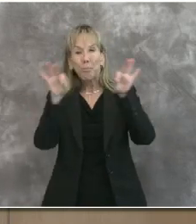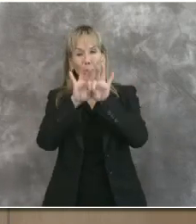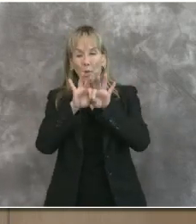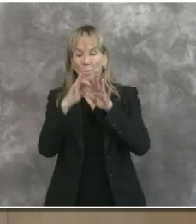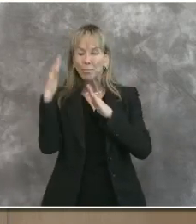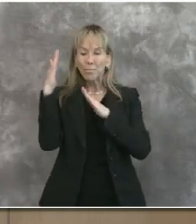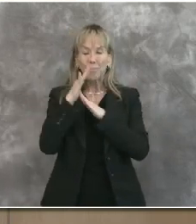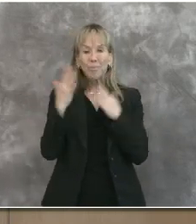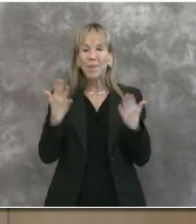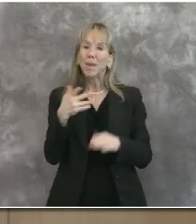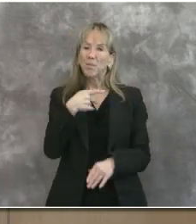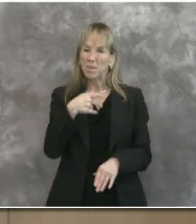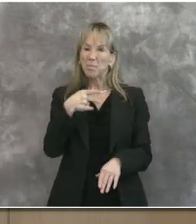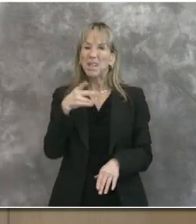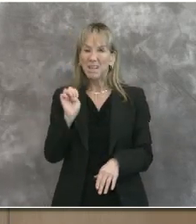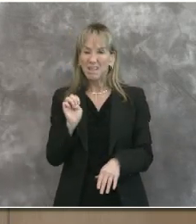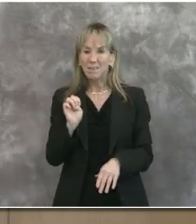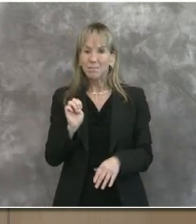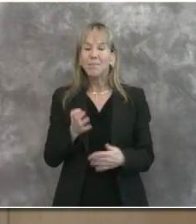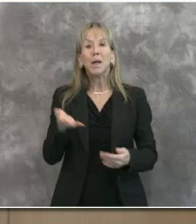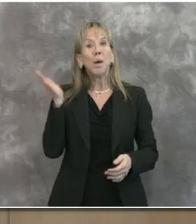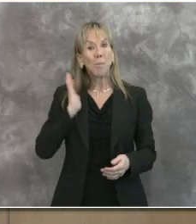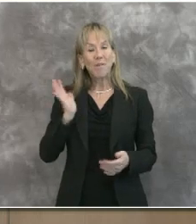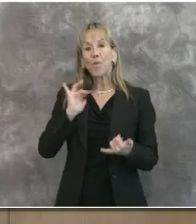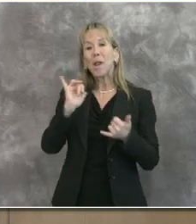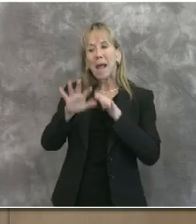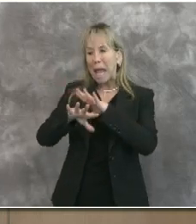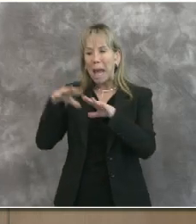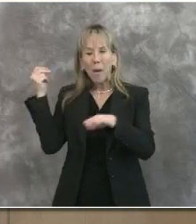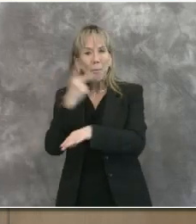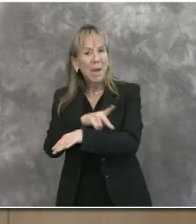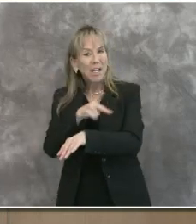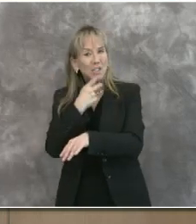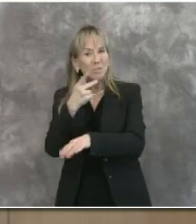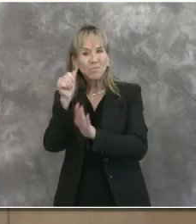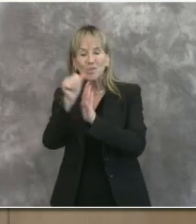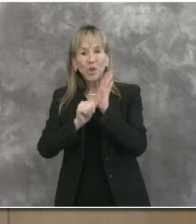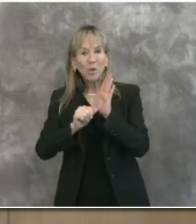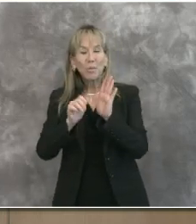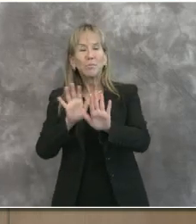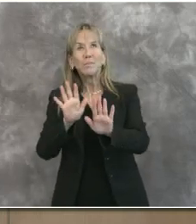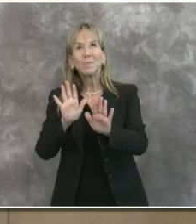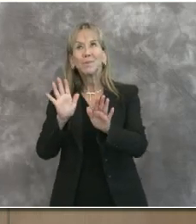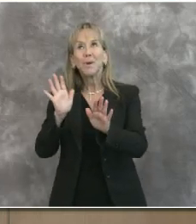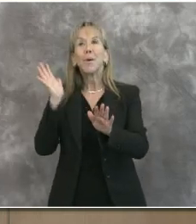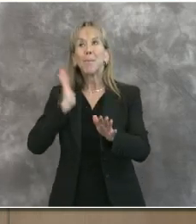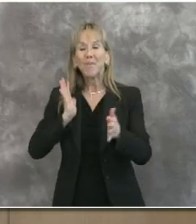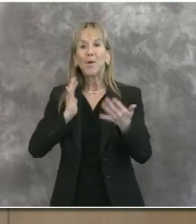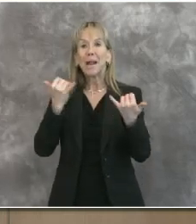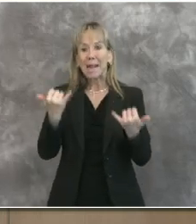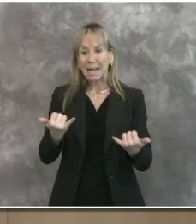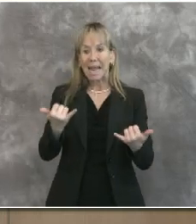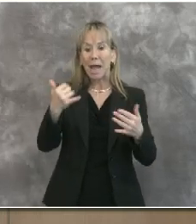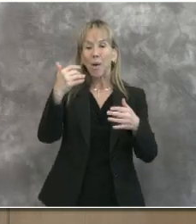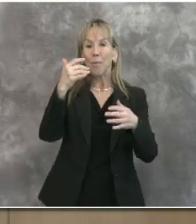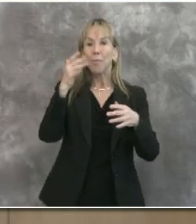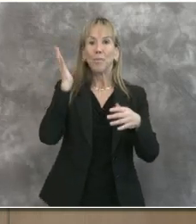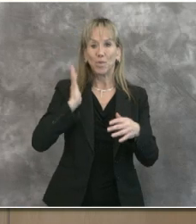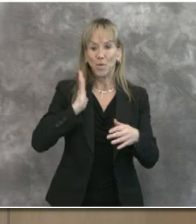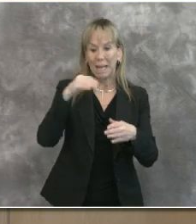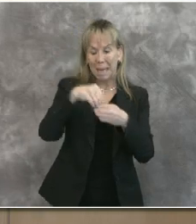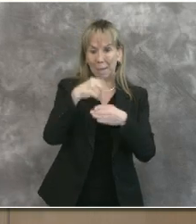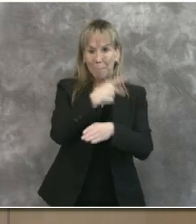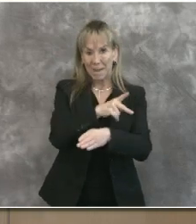lot of the things that used to be done even as outpatient surgeries, as inpatients, are now being done as outpatient surgeries, but